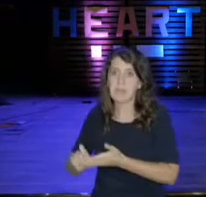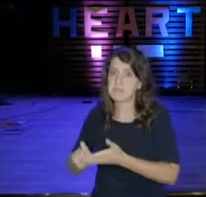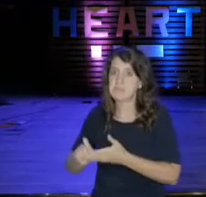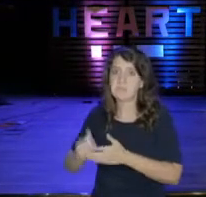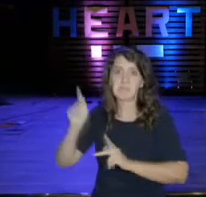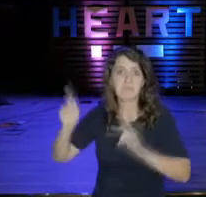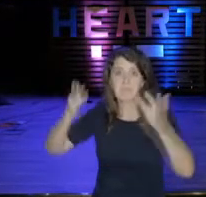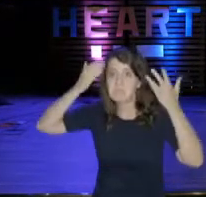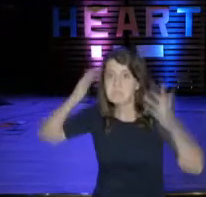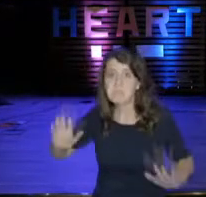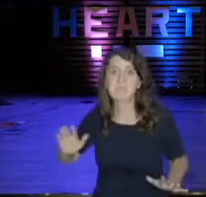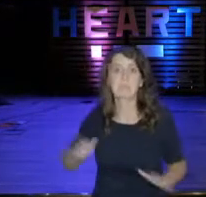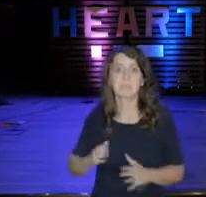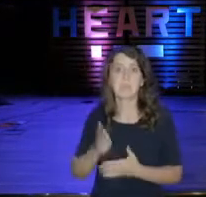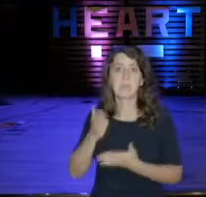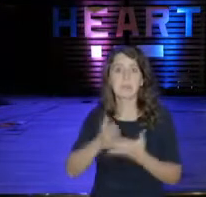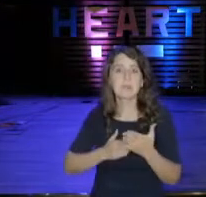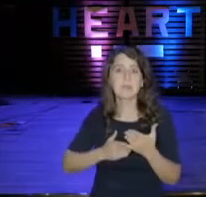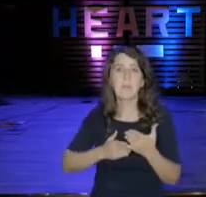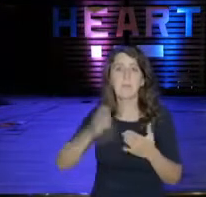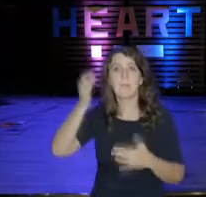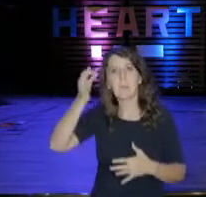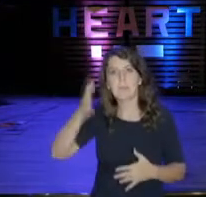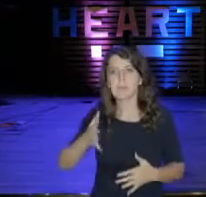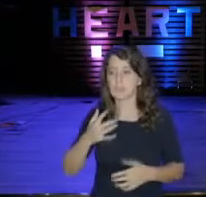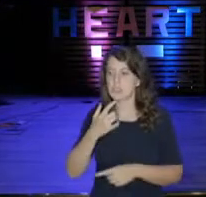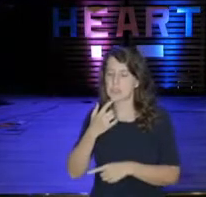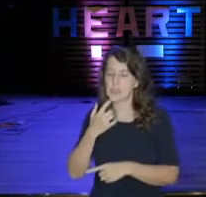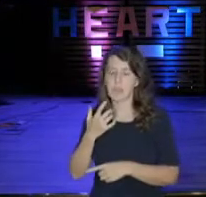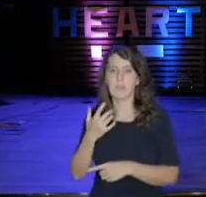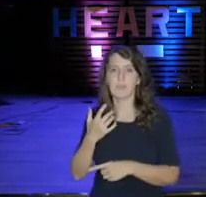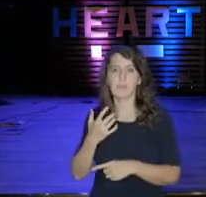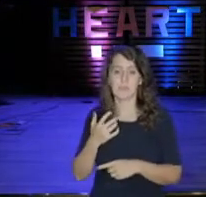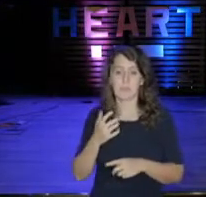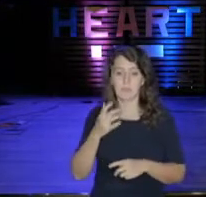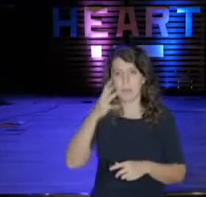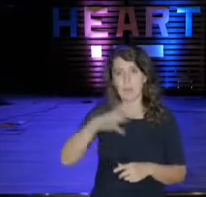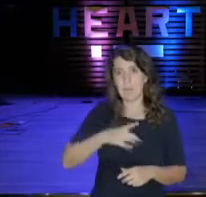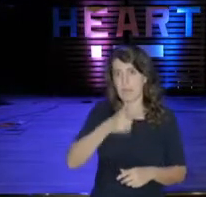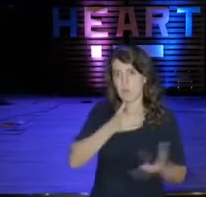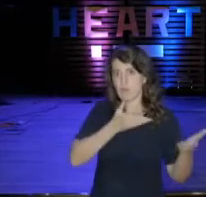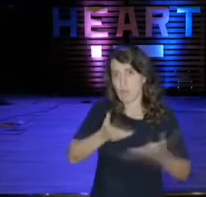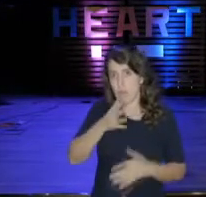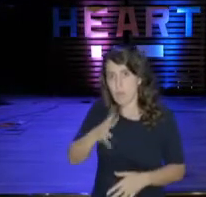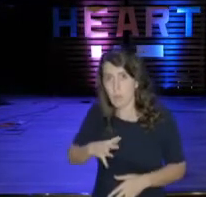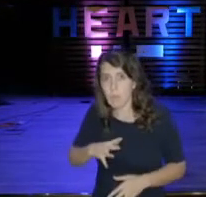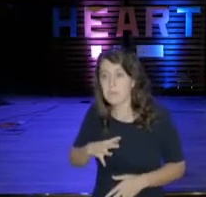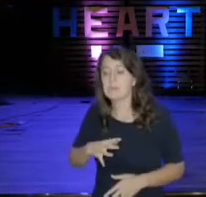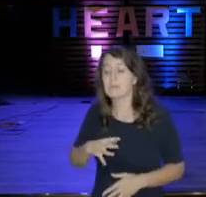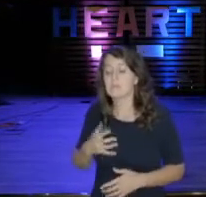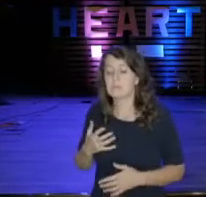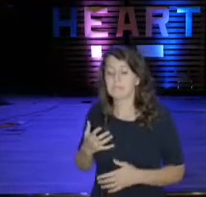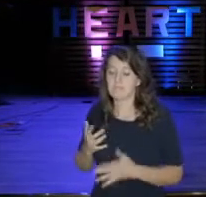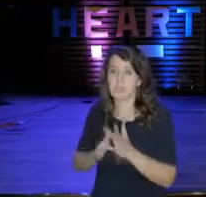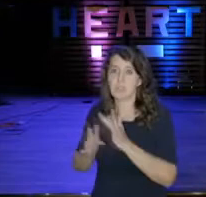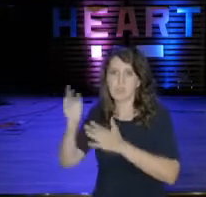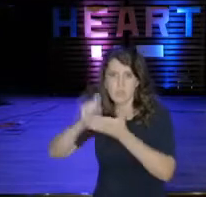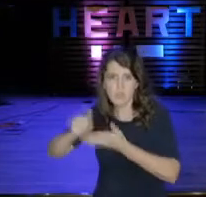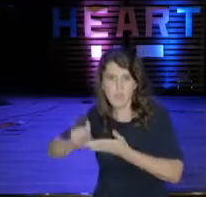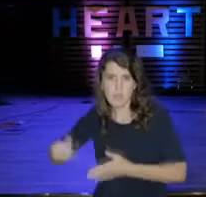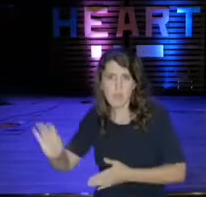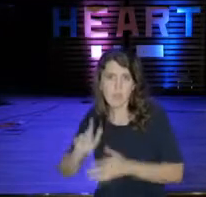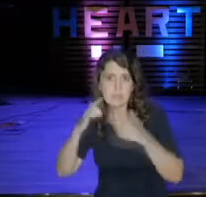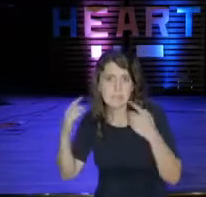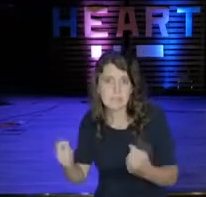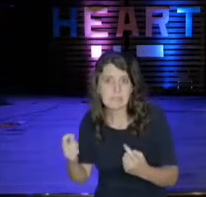preachers say he wrote the sins of the men that came and brought her to, you know, I've heard people speculate that. Maybe he wrote a scripture verse. Maybe